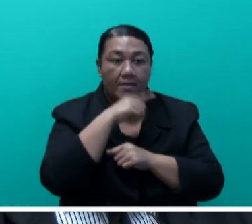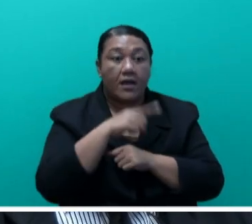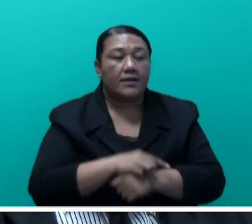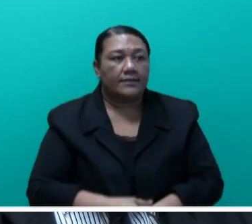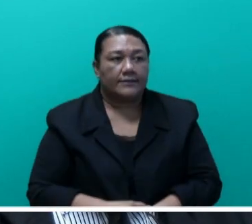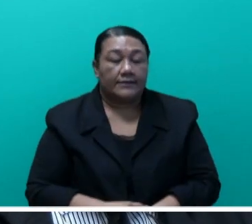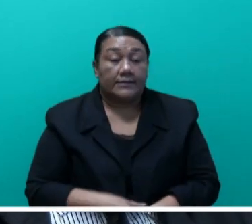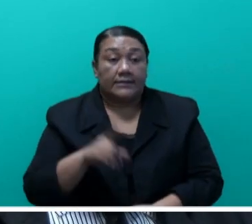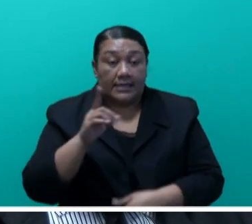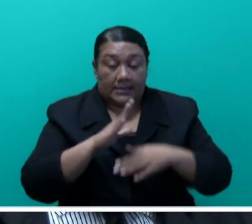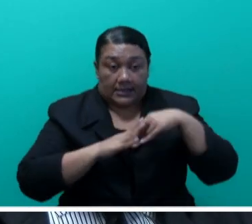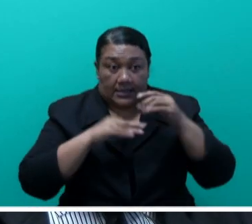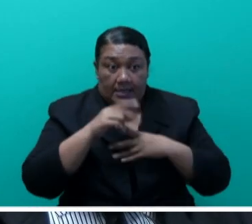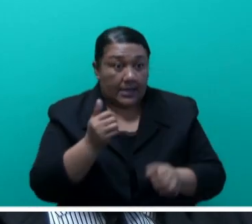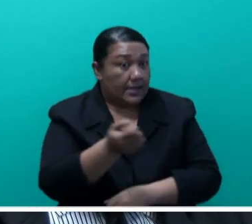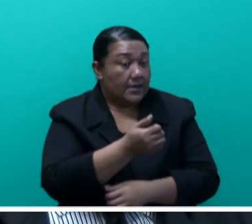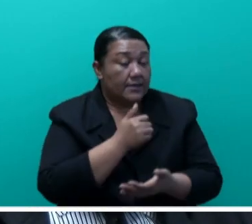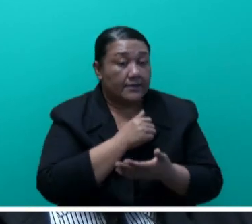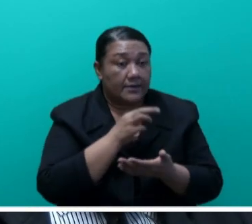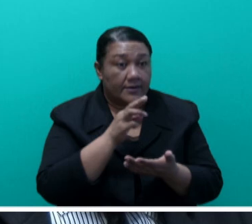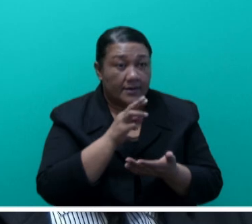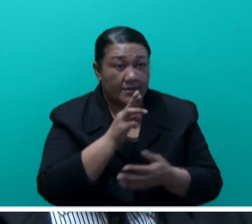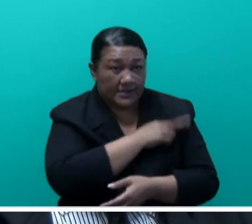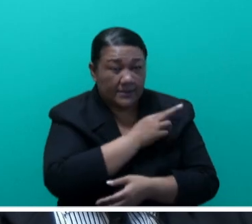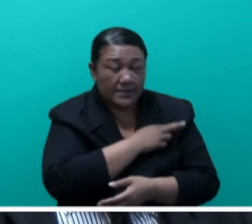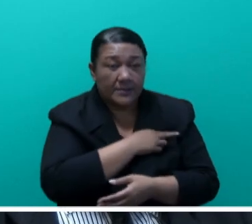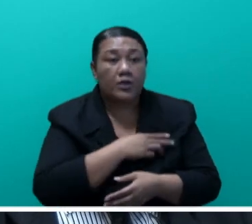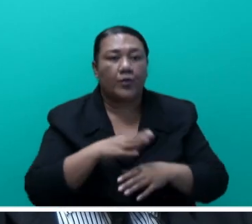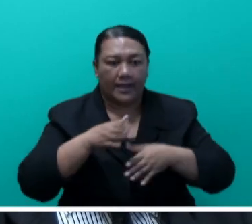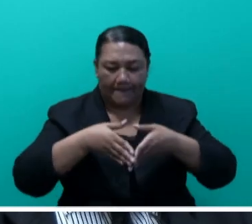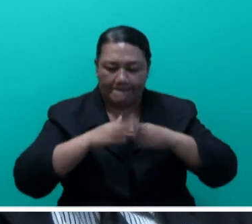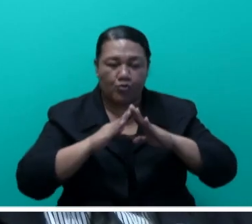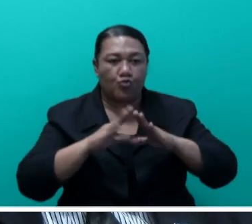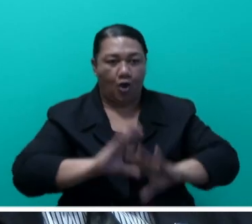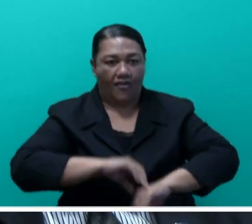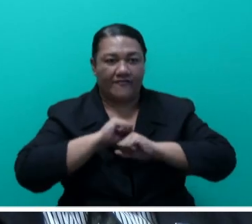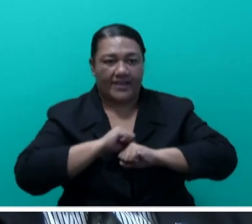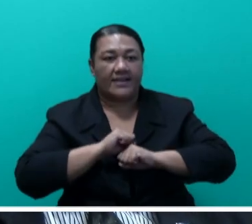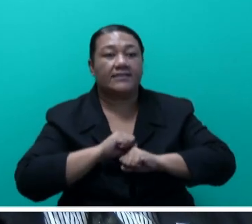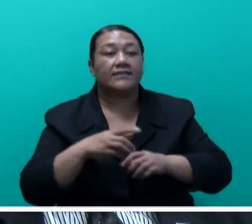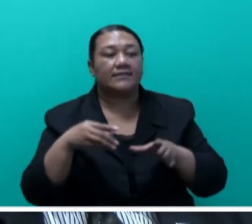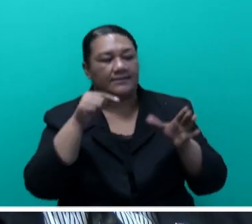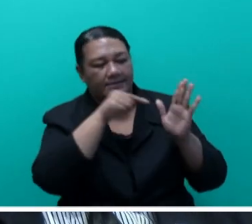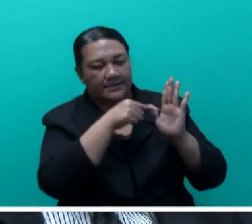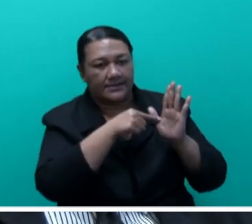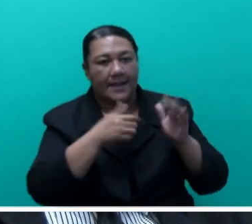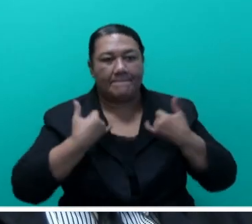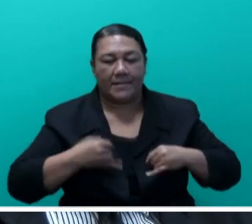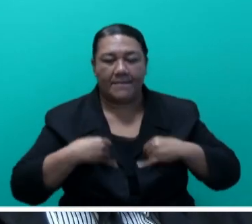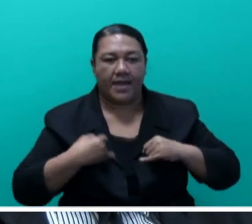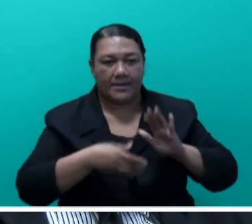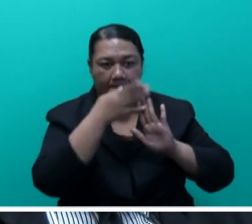of accountability, we can build trust and confidence in the policy, ensuring that it has the support it needs